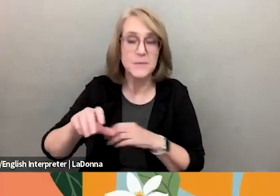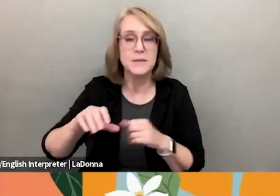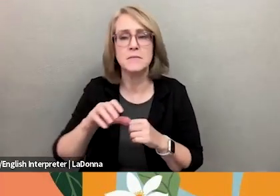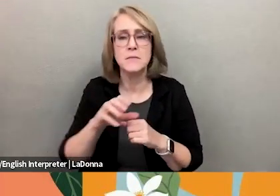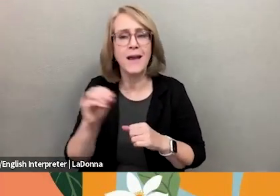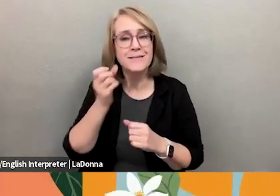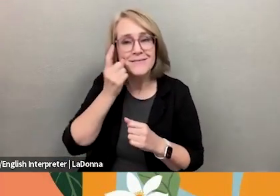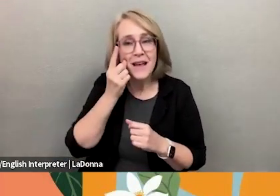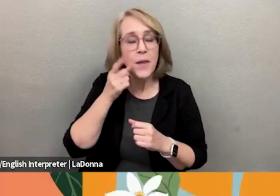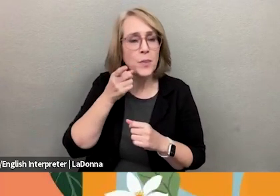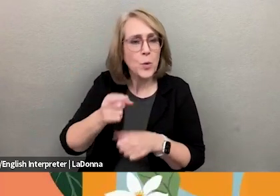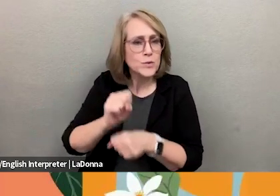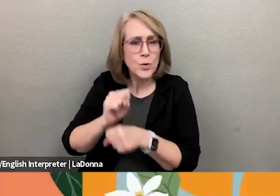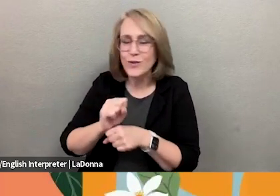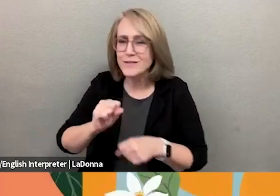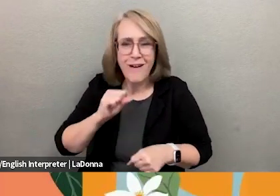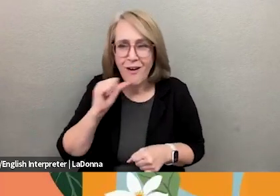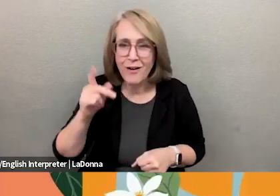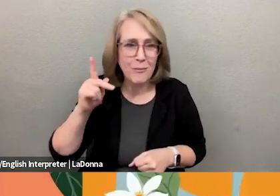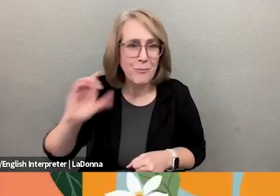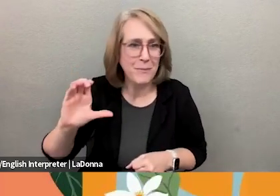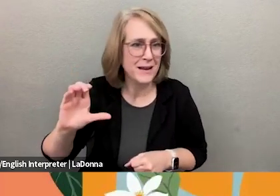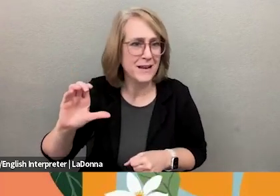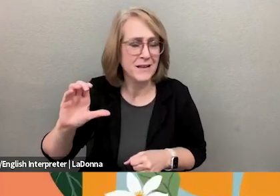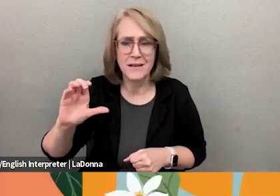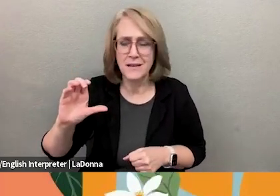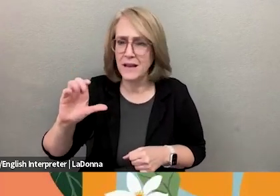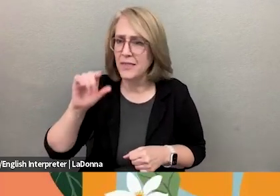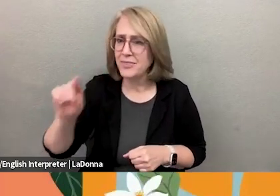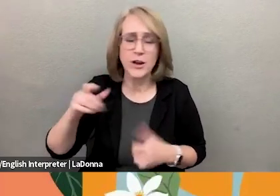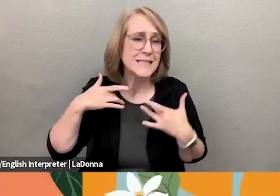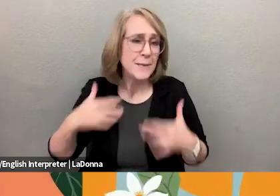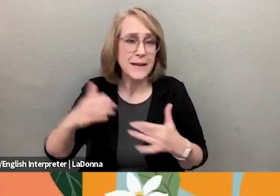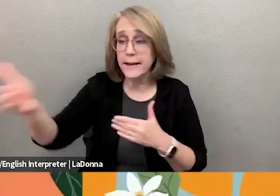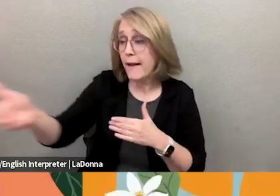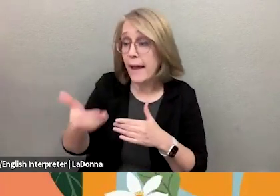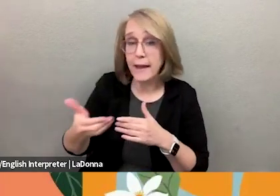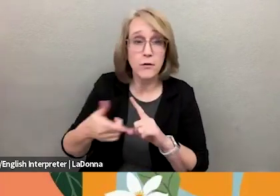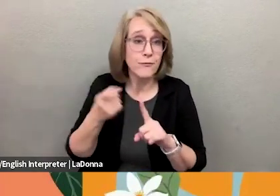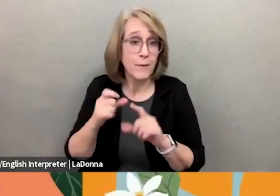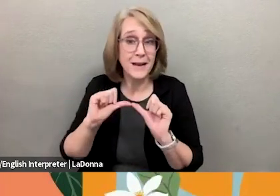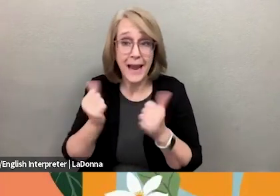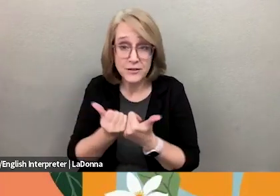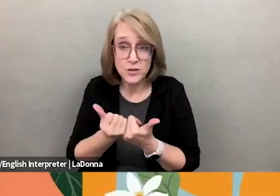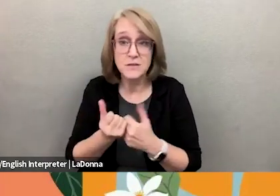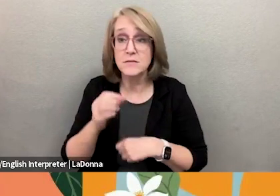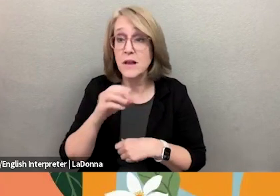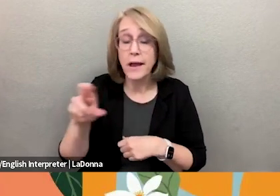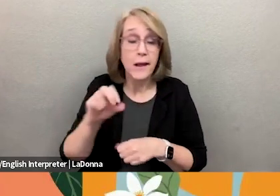with those benefits, often are agency employed workers and workers in Medicaid funded,